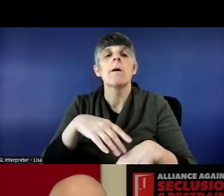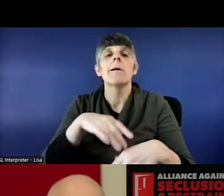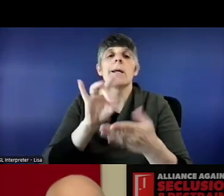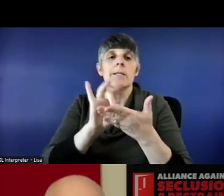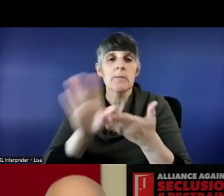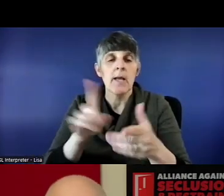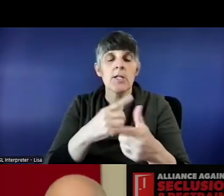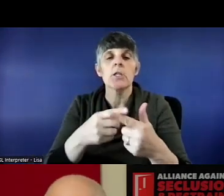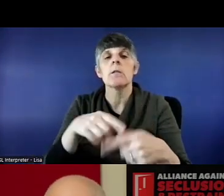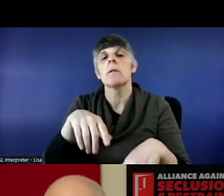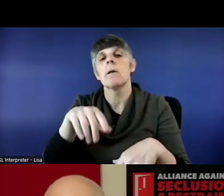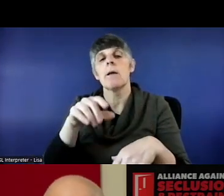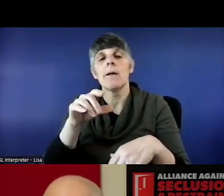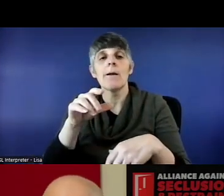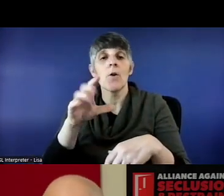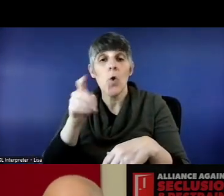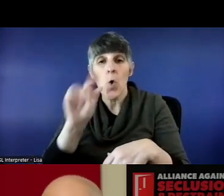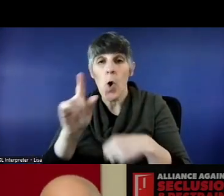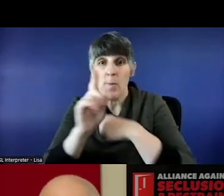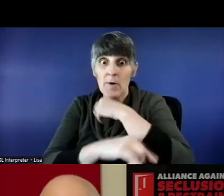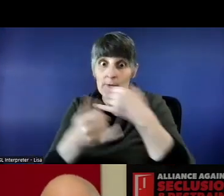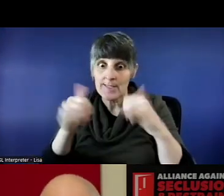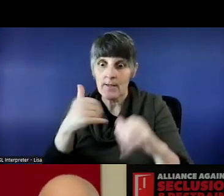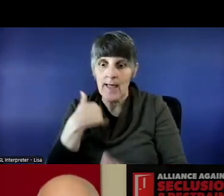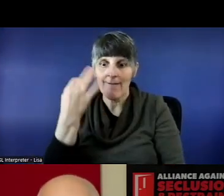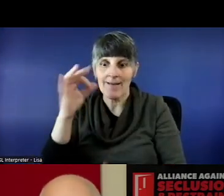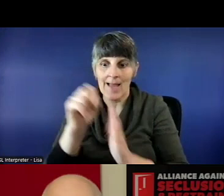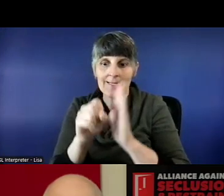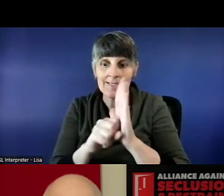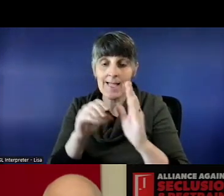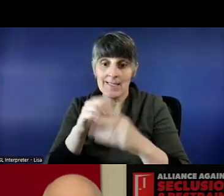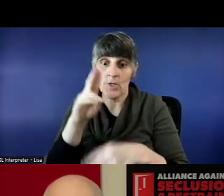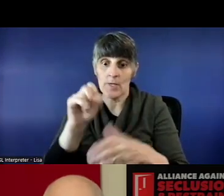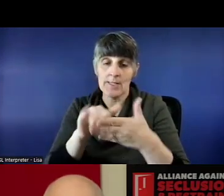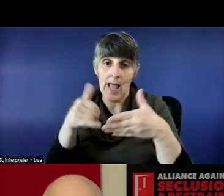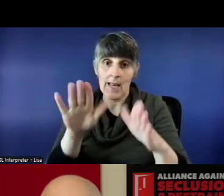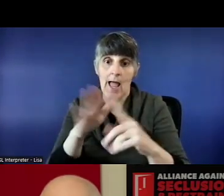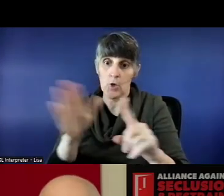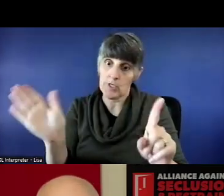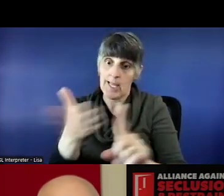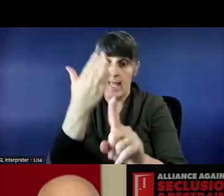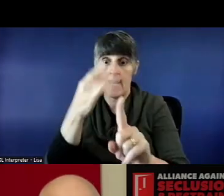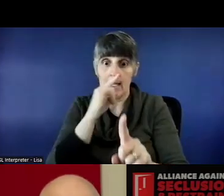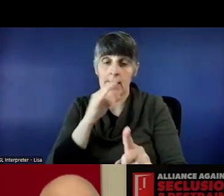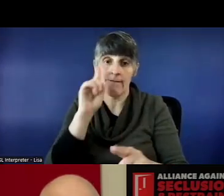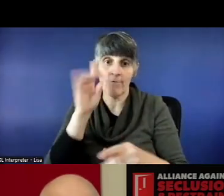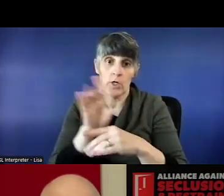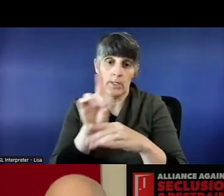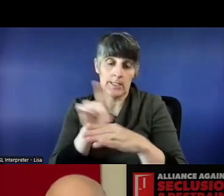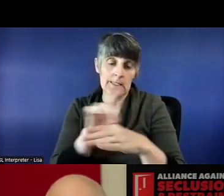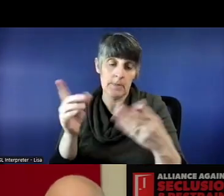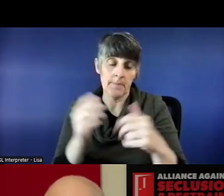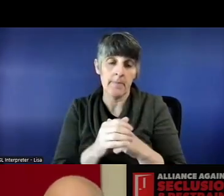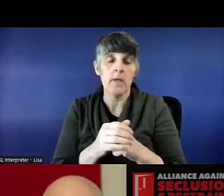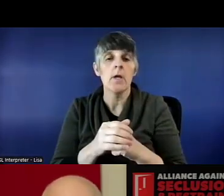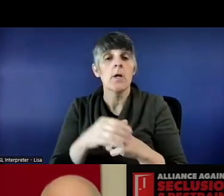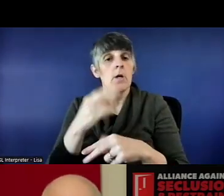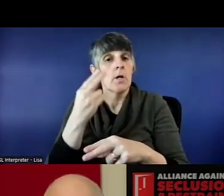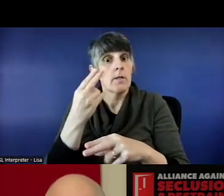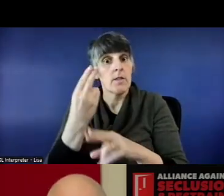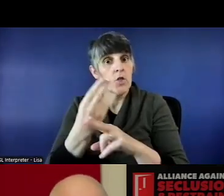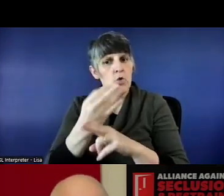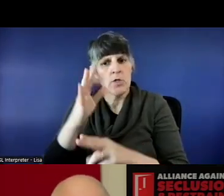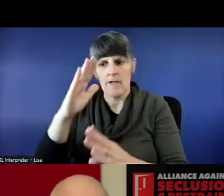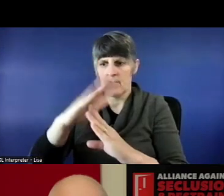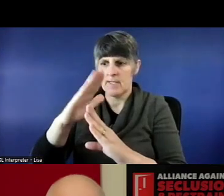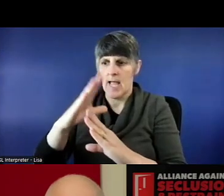expulsion, corporal punishment. Yeah, we still have 19 states in the U.S. that allow you to hit a kid in the name of discipline. It's the use of timeout rooms.